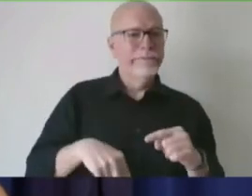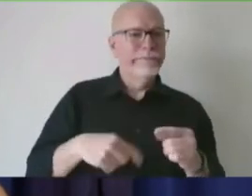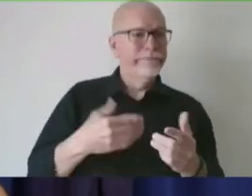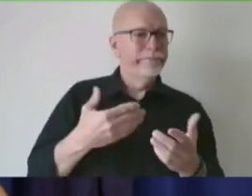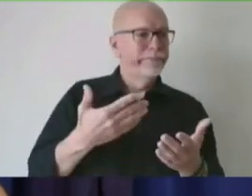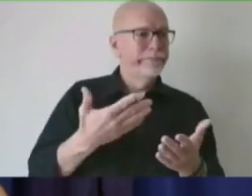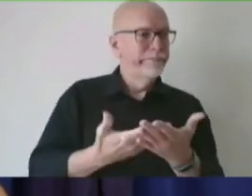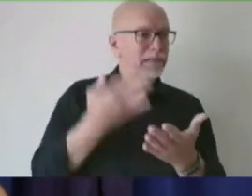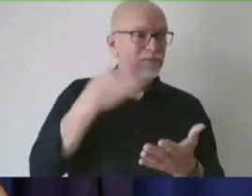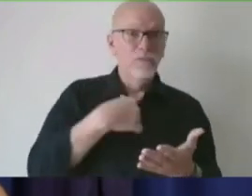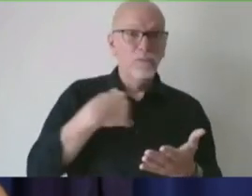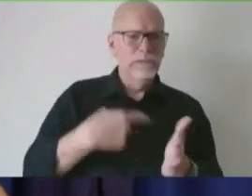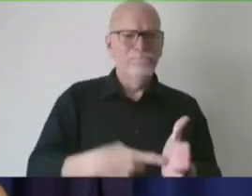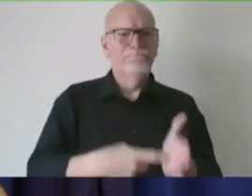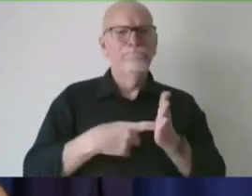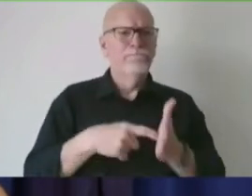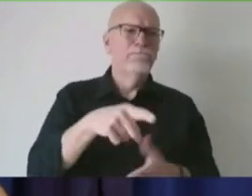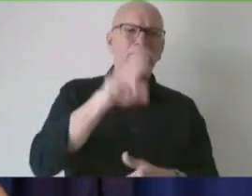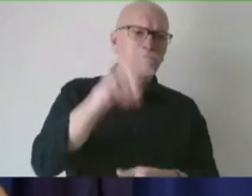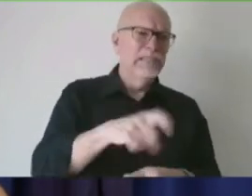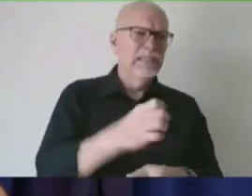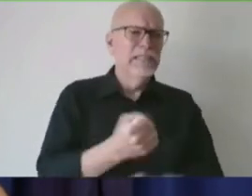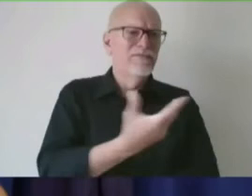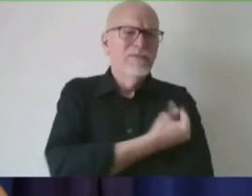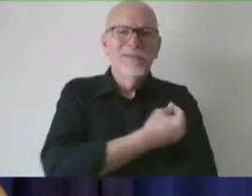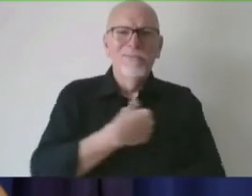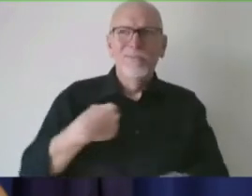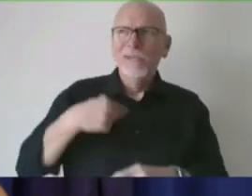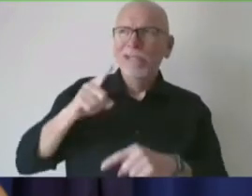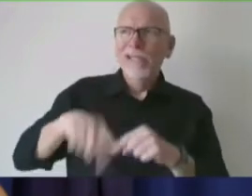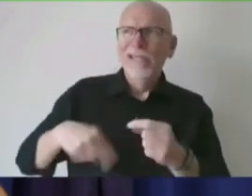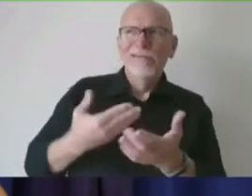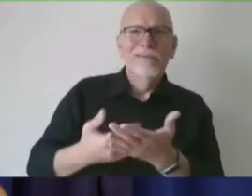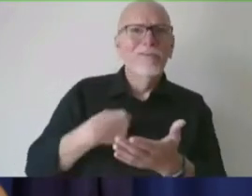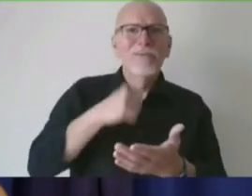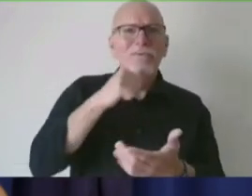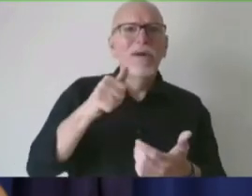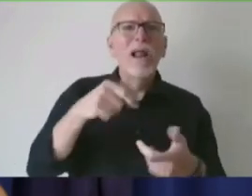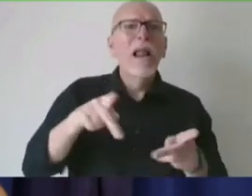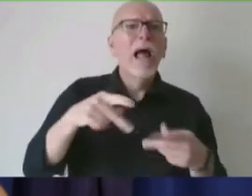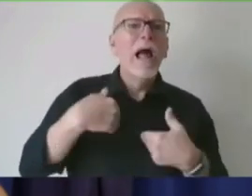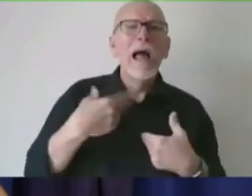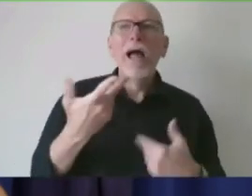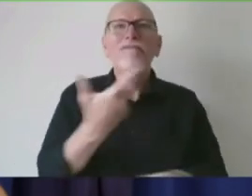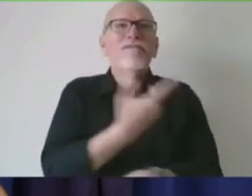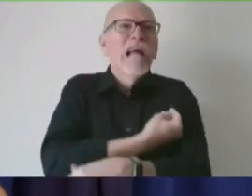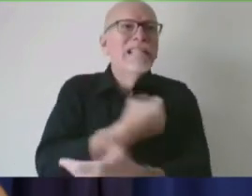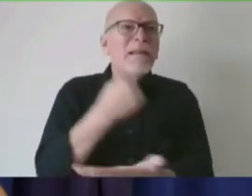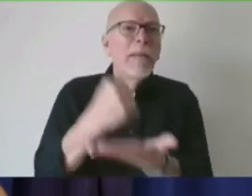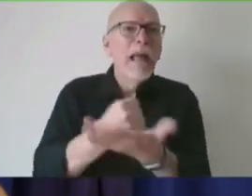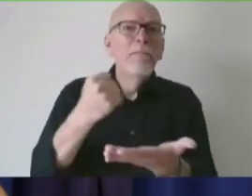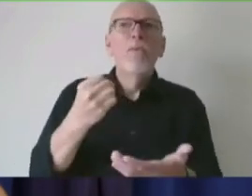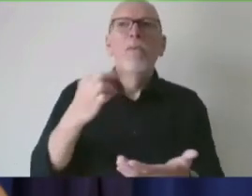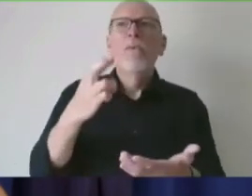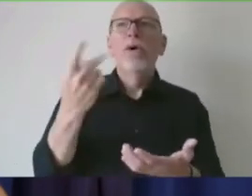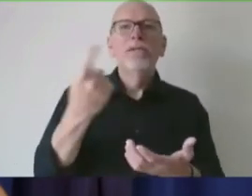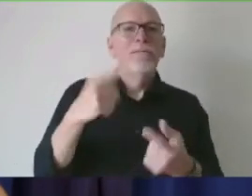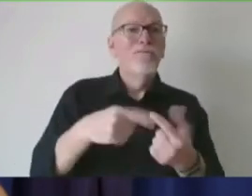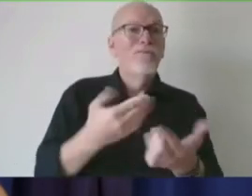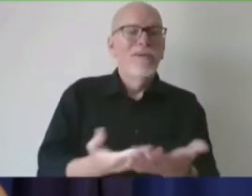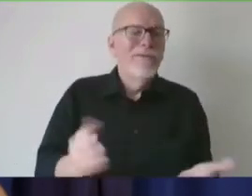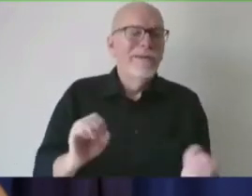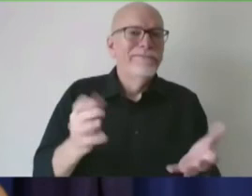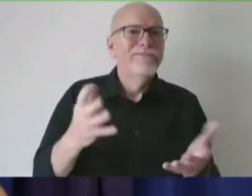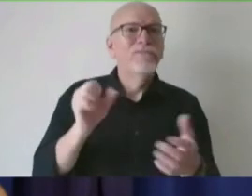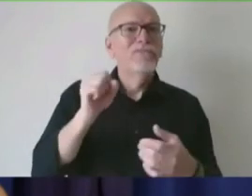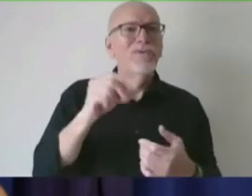mandate that someone get a vaccine. We can't really verify that. We're not allowed to have passports or any other way to verify that. So it's kind